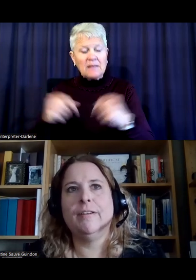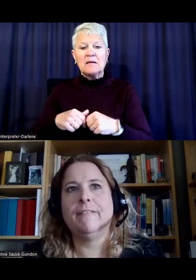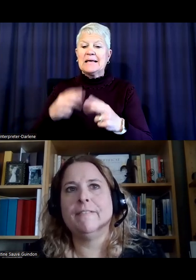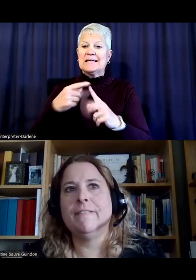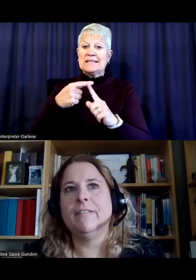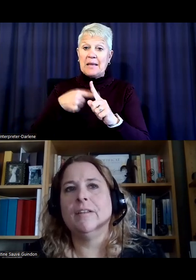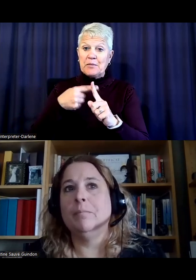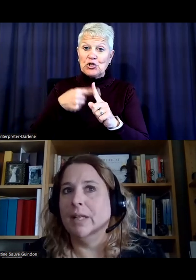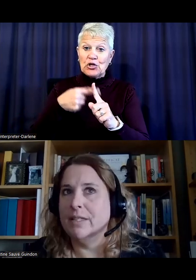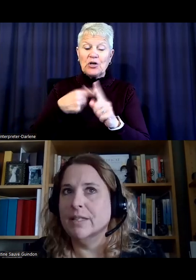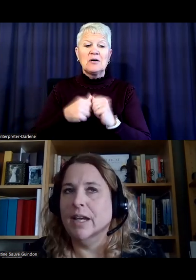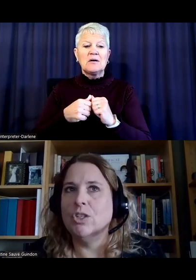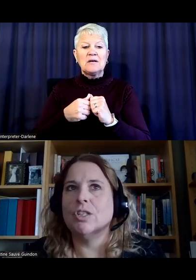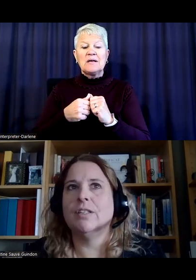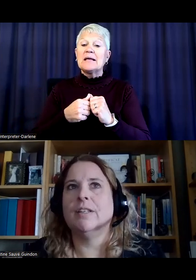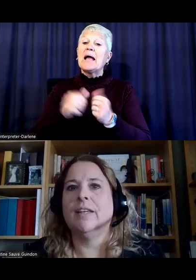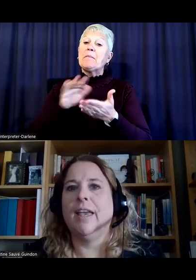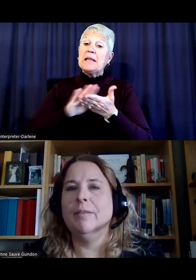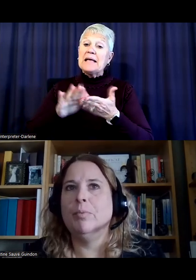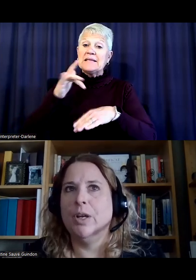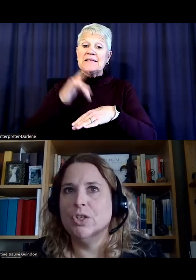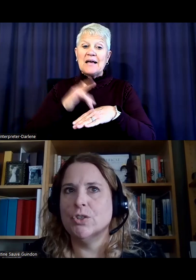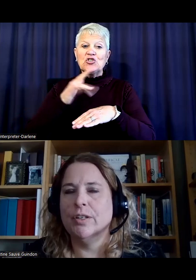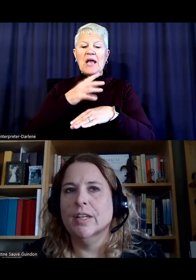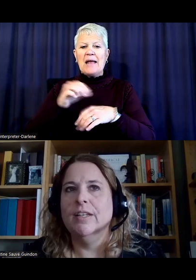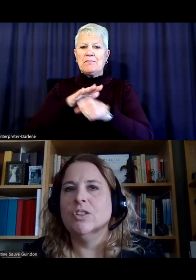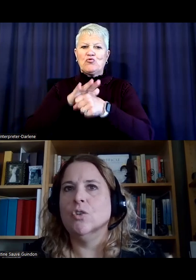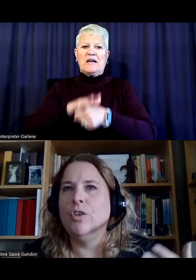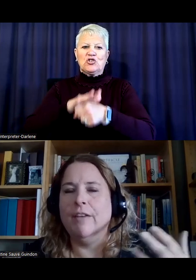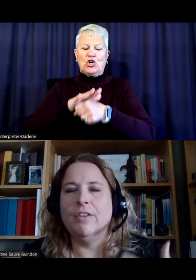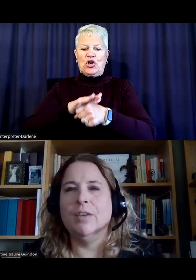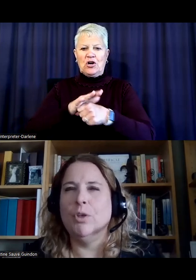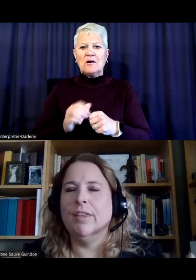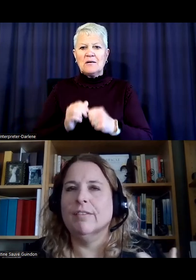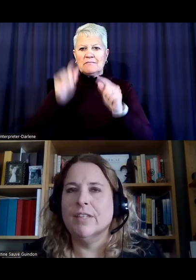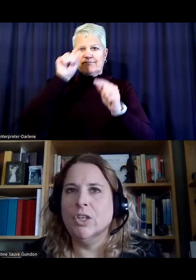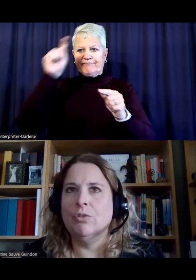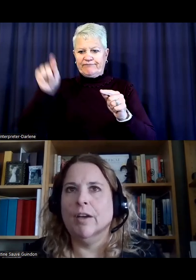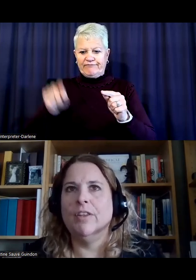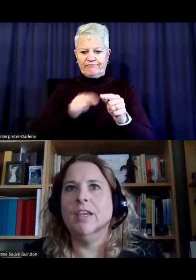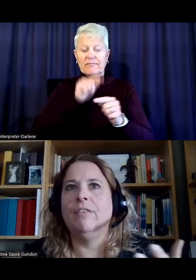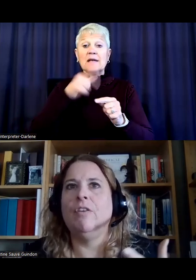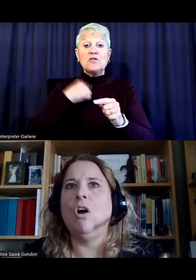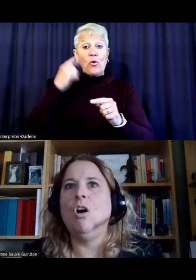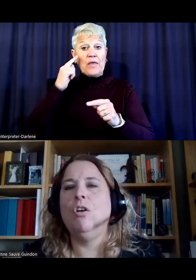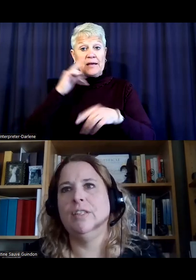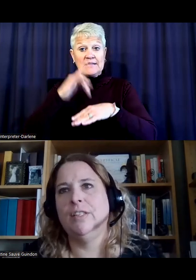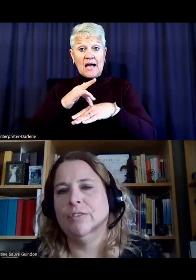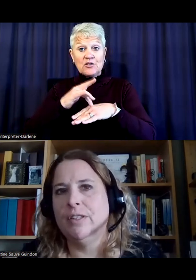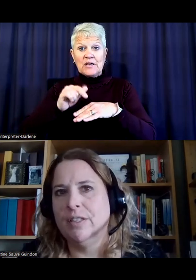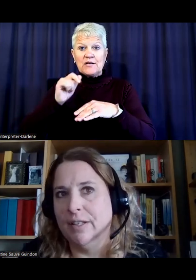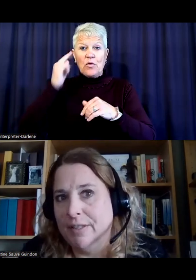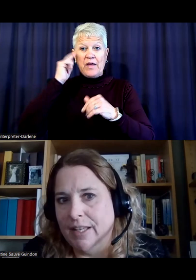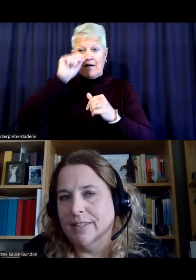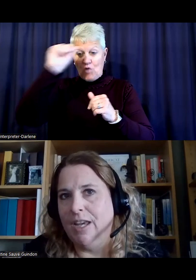temperature, pleasant touch, and pressure. So you have to think, when you think of touch, you have to think of all these